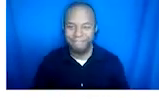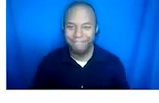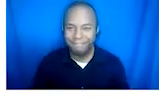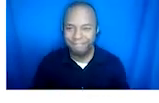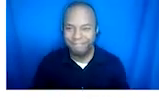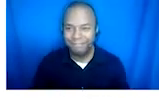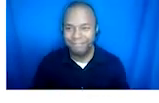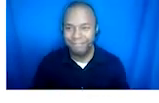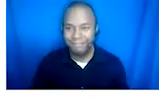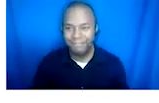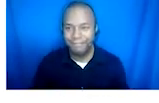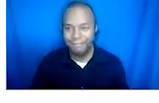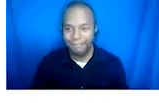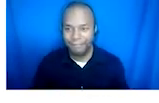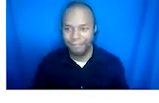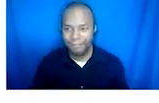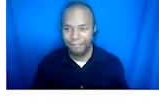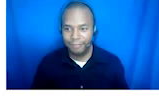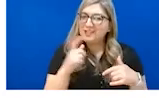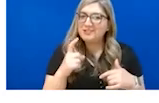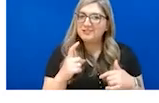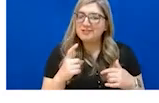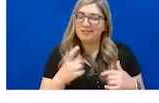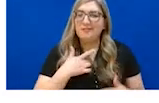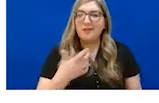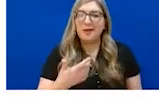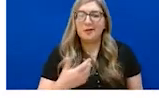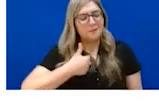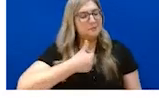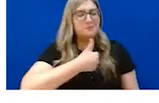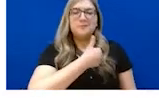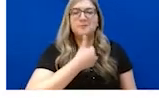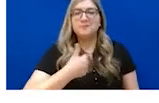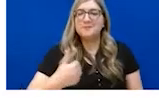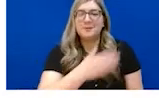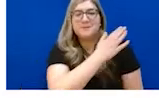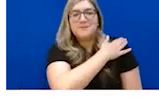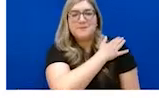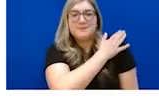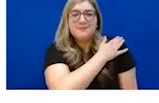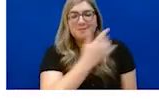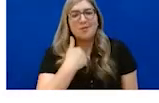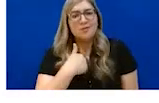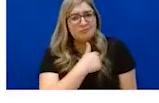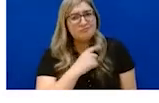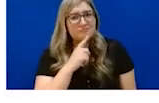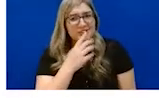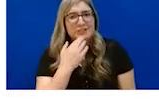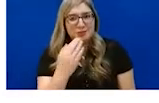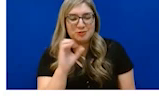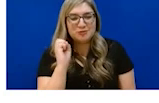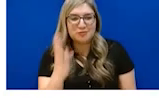But we did a really, really good job. And that's because we had dedicated faculty. We had experience in